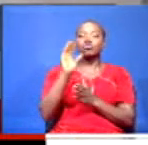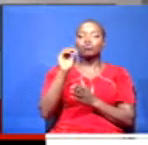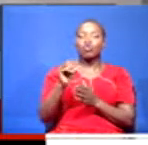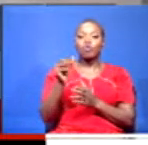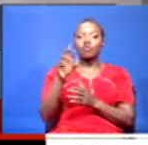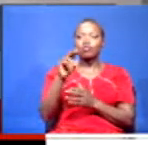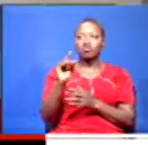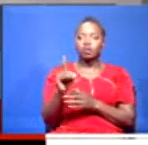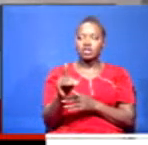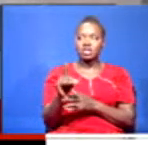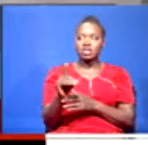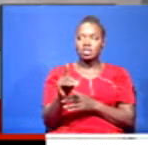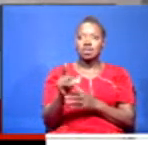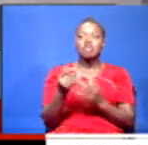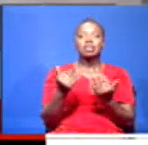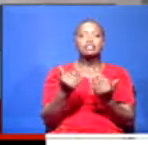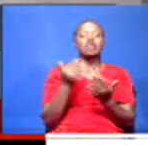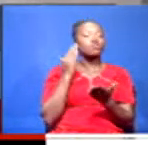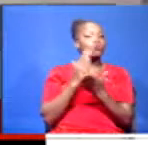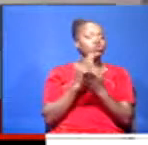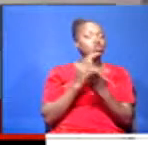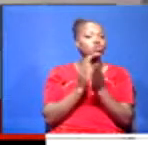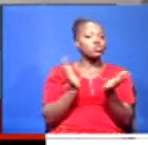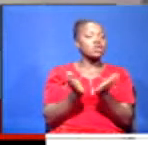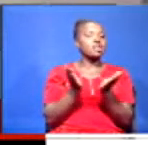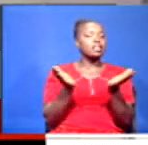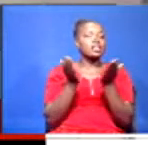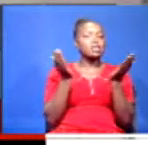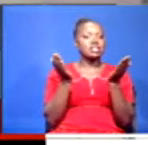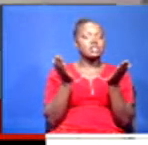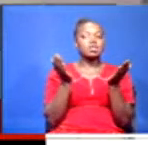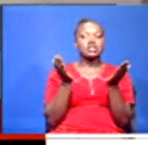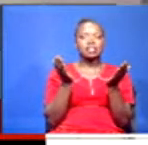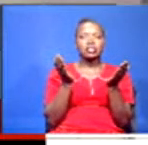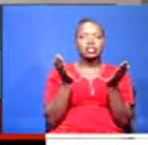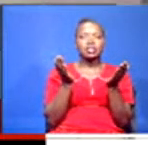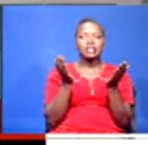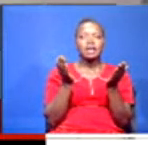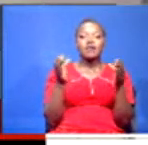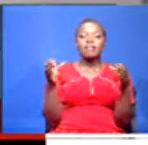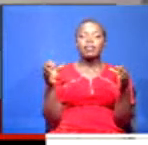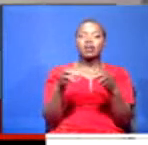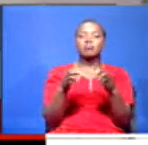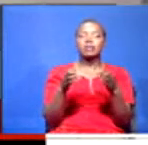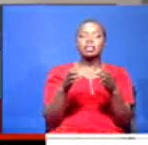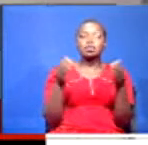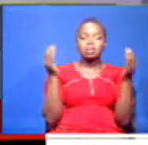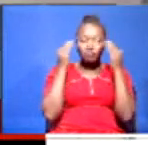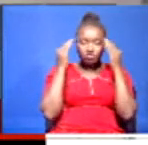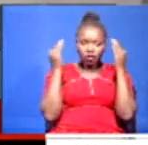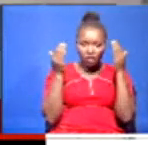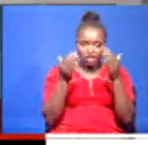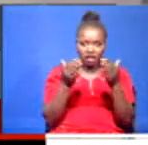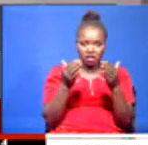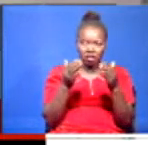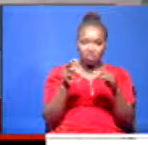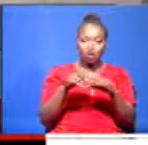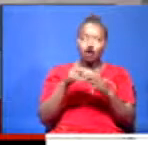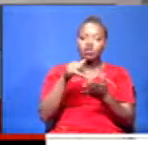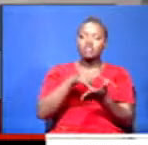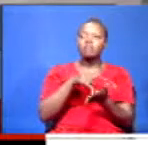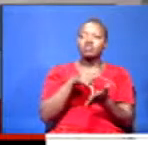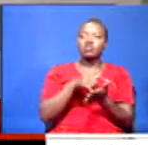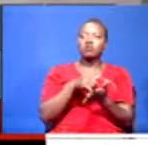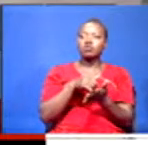This round, we are really encouraging that the companies really focus on involvement